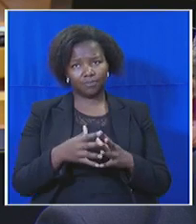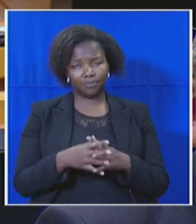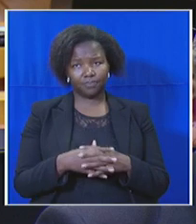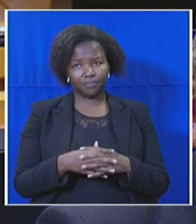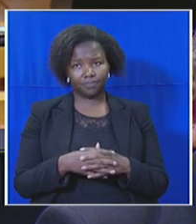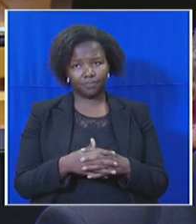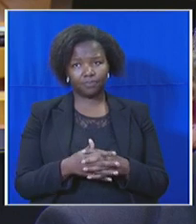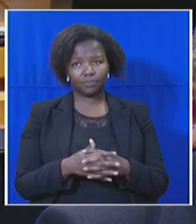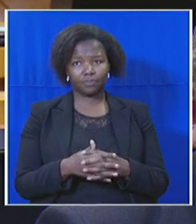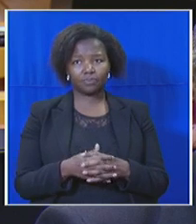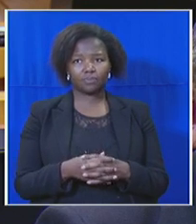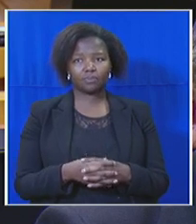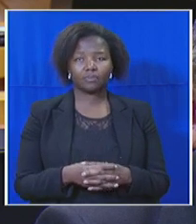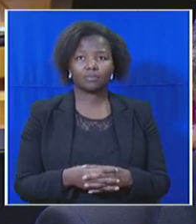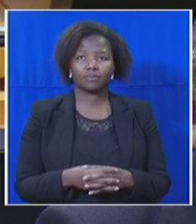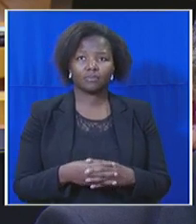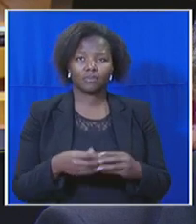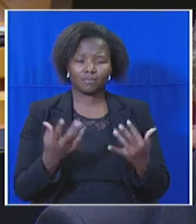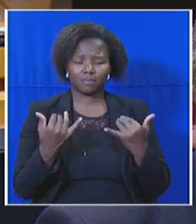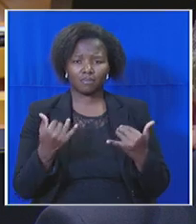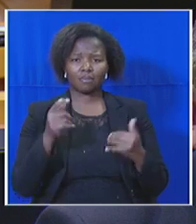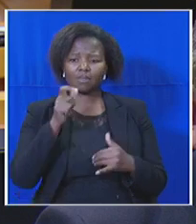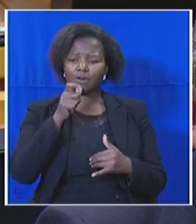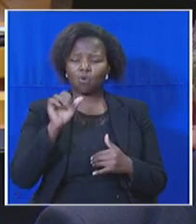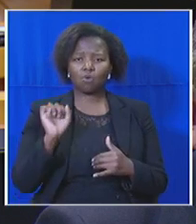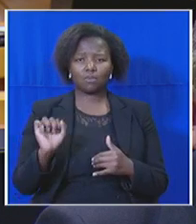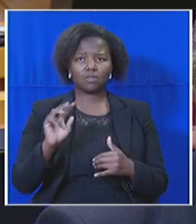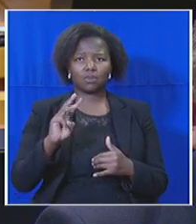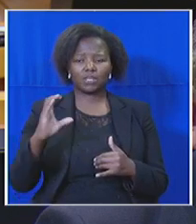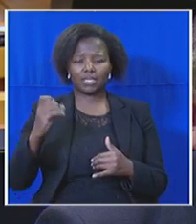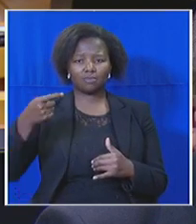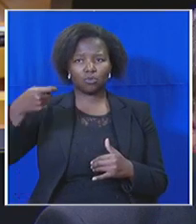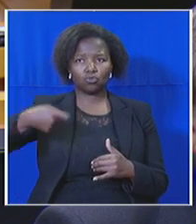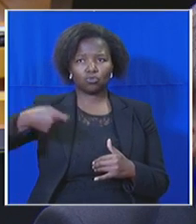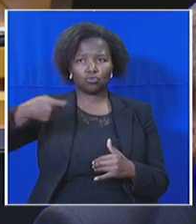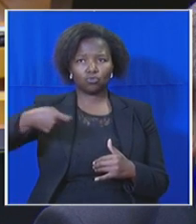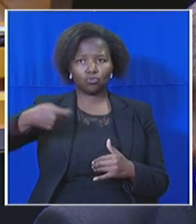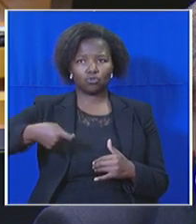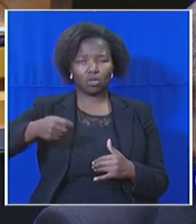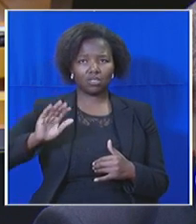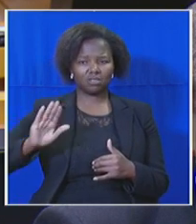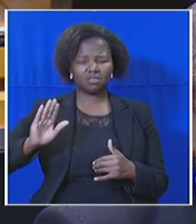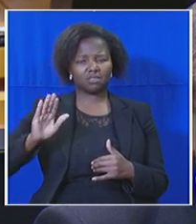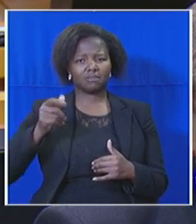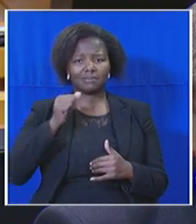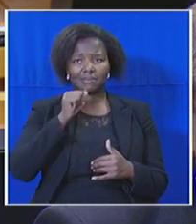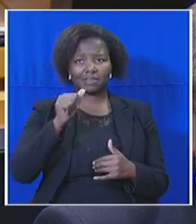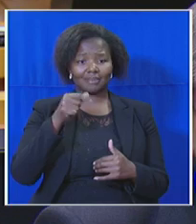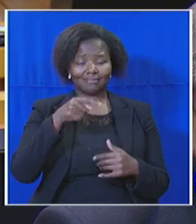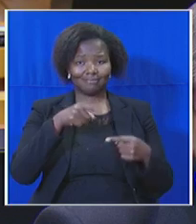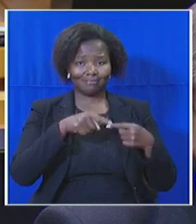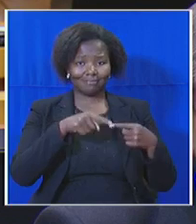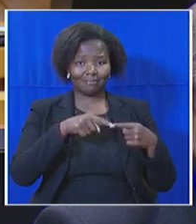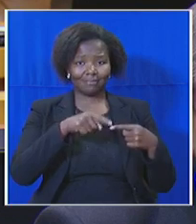Acknowledges the comment by the Western Cape High Court judges Elise Stein that the